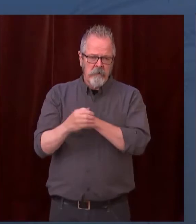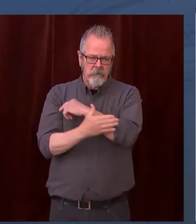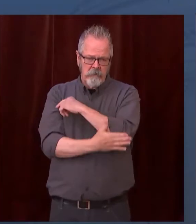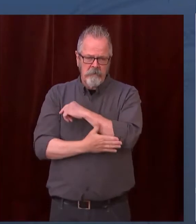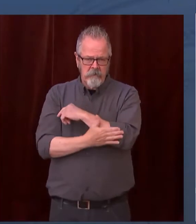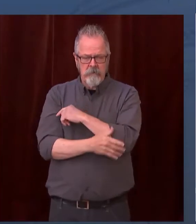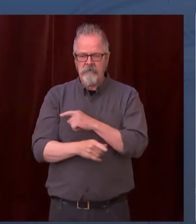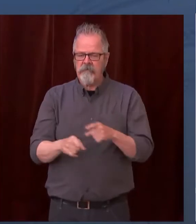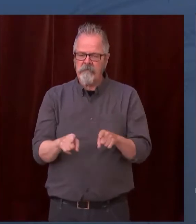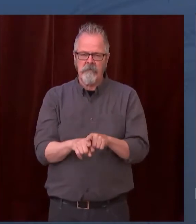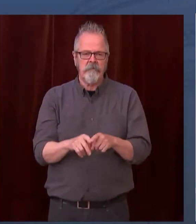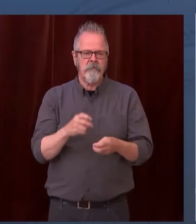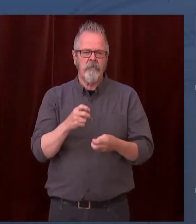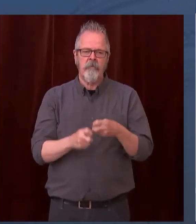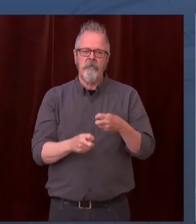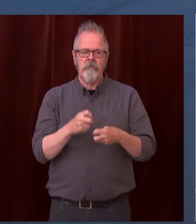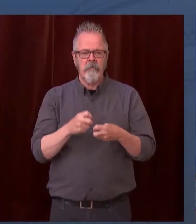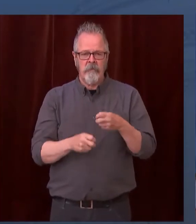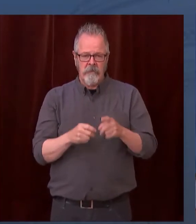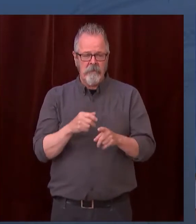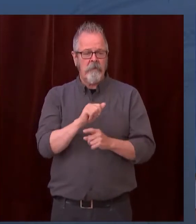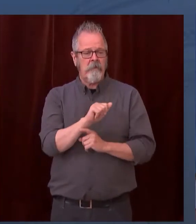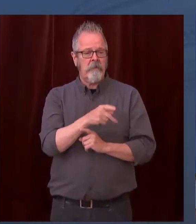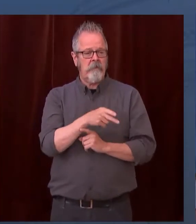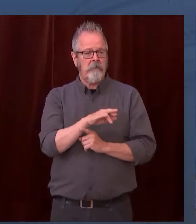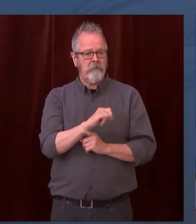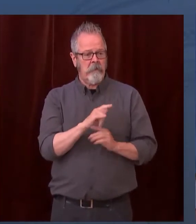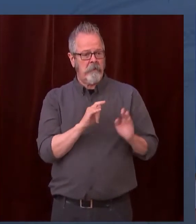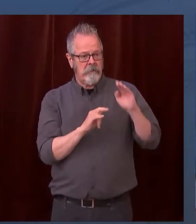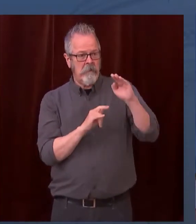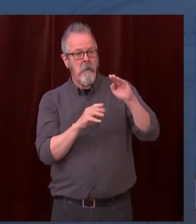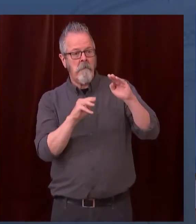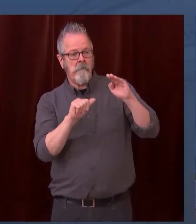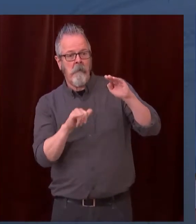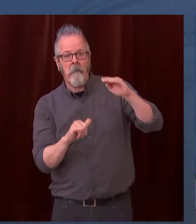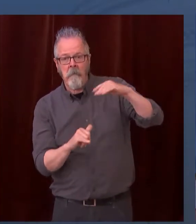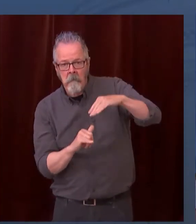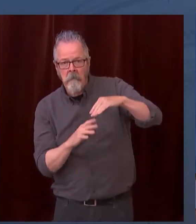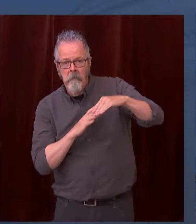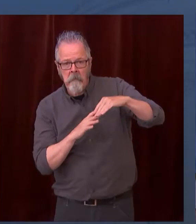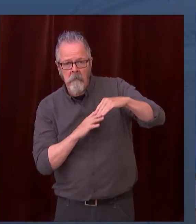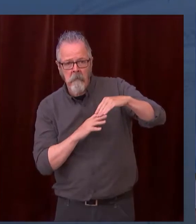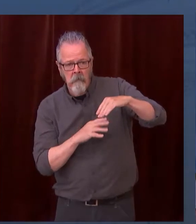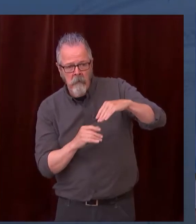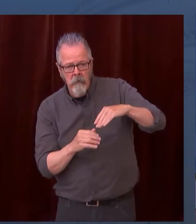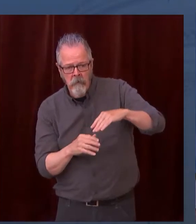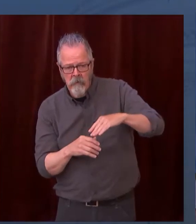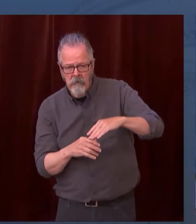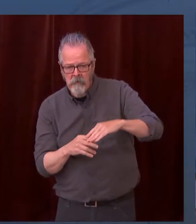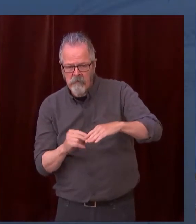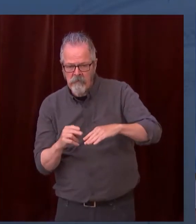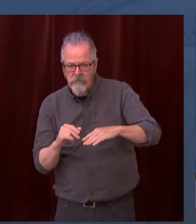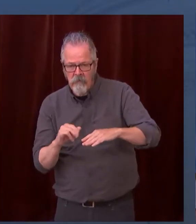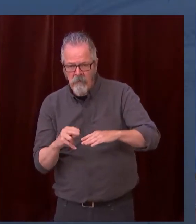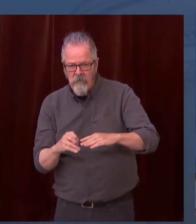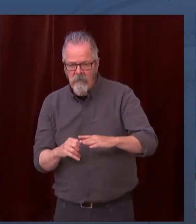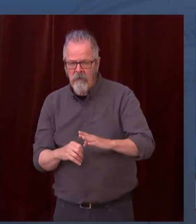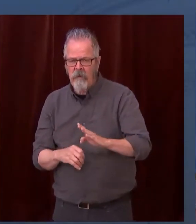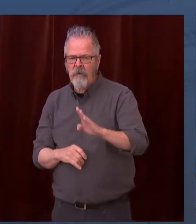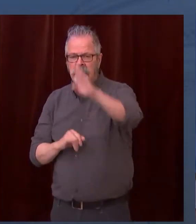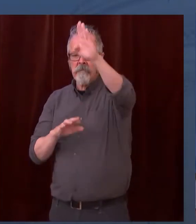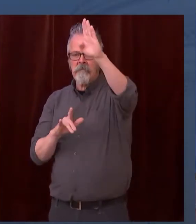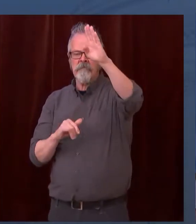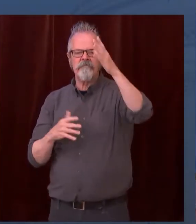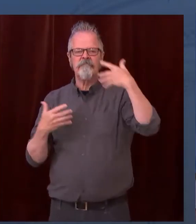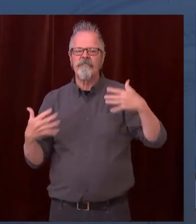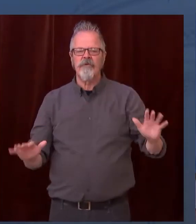to 36.8. There's a couple lessons from these charts. One is that Washingtonians have done some